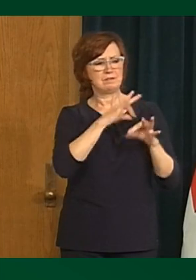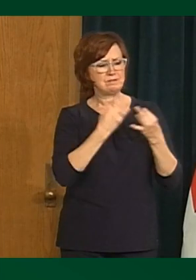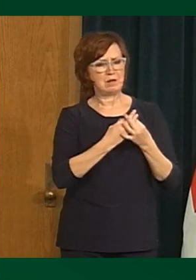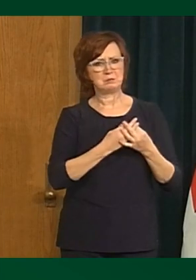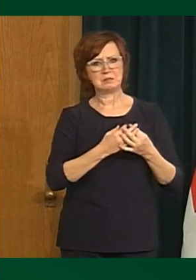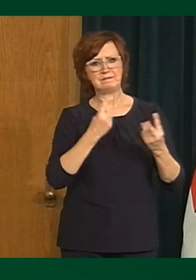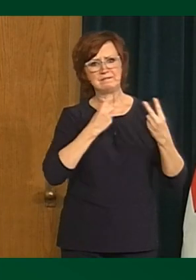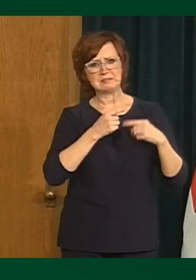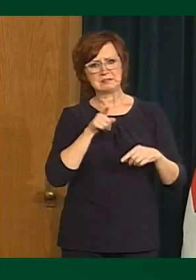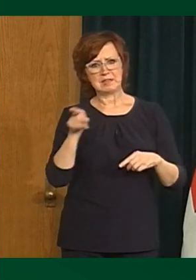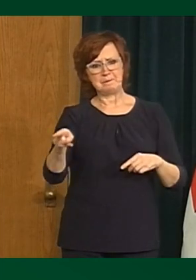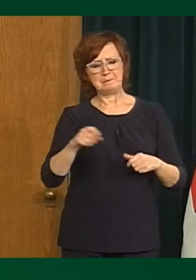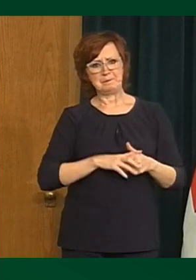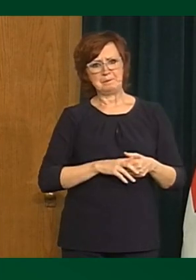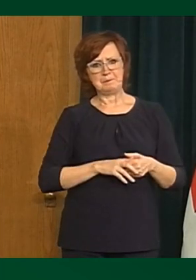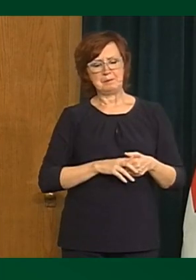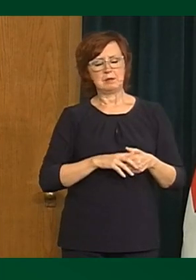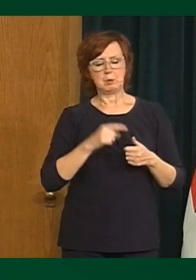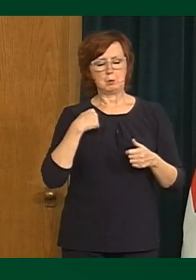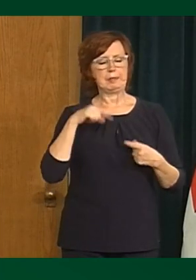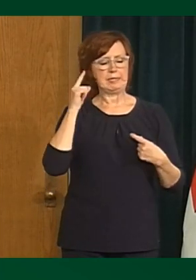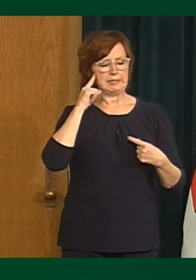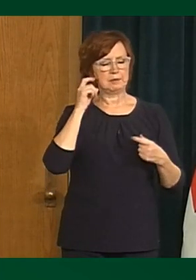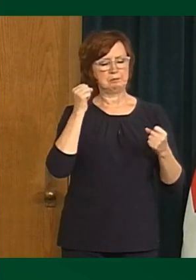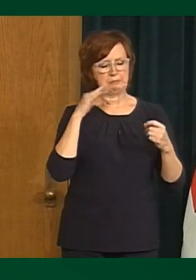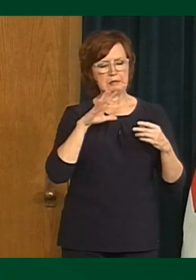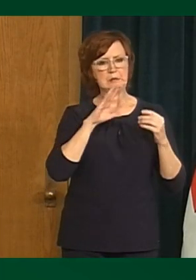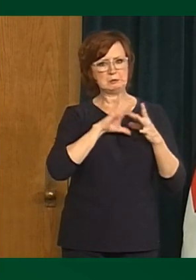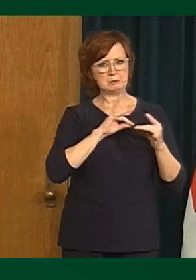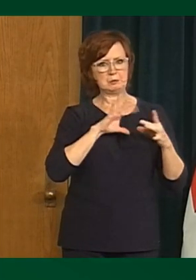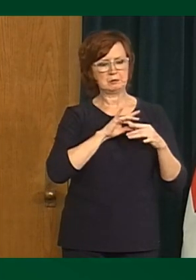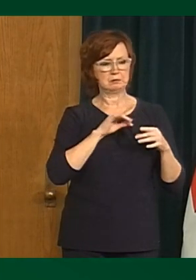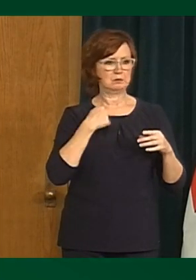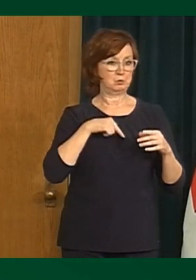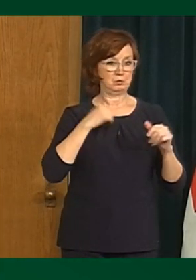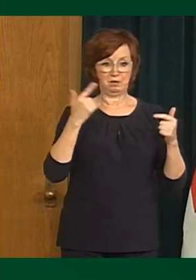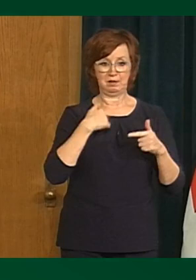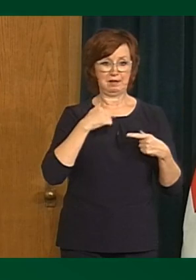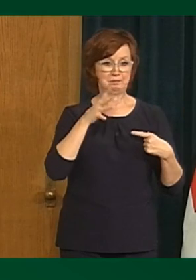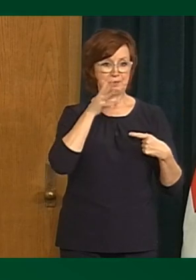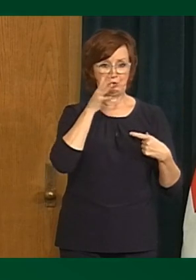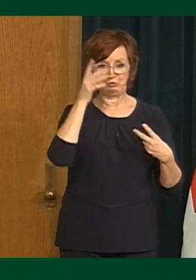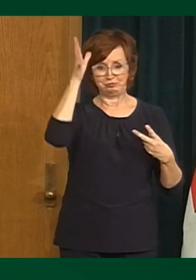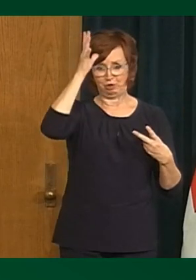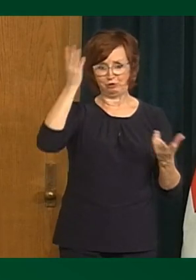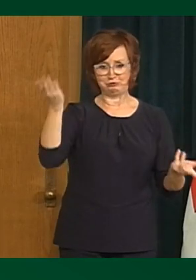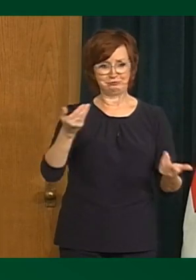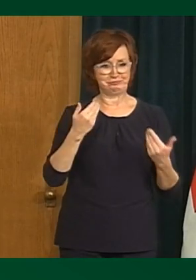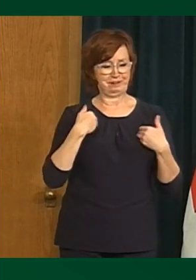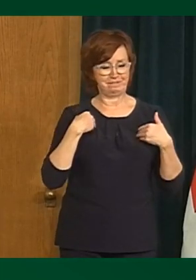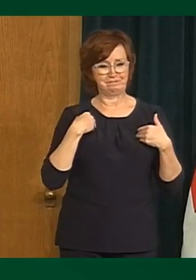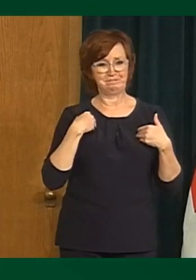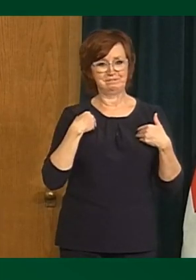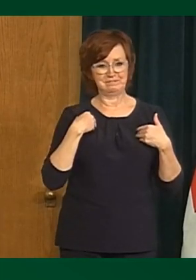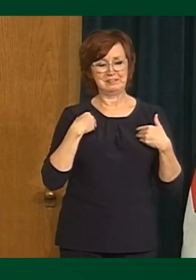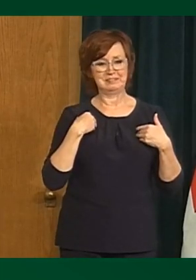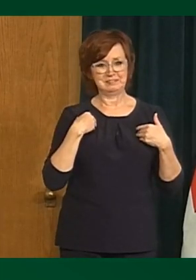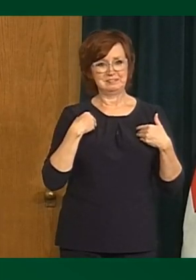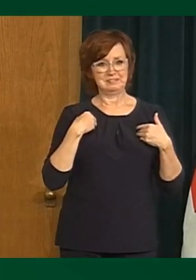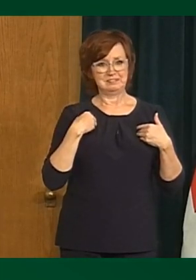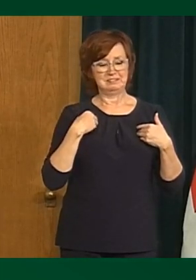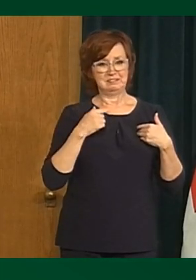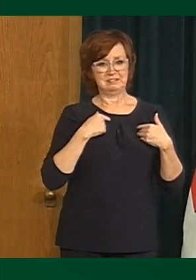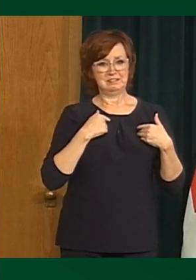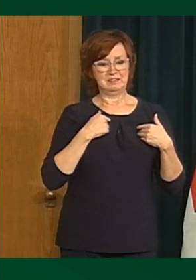clients, residents, and families, and we all have moms and dads as well. Across this province in these types